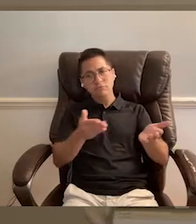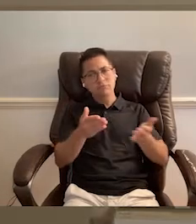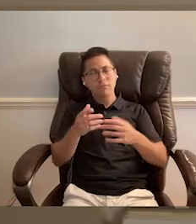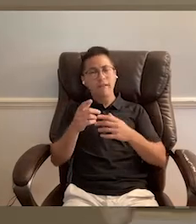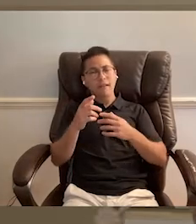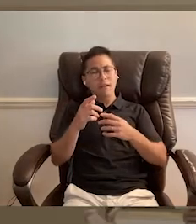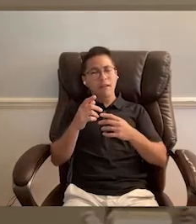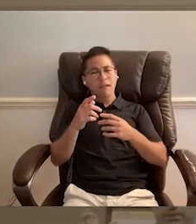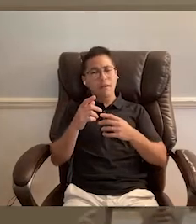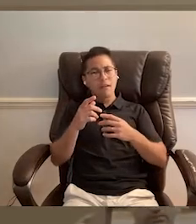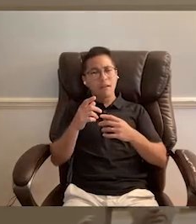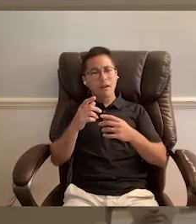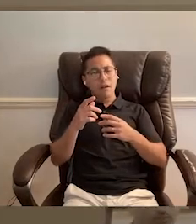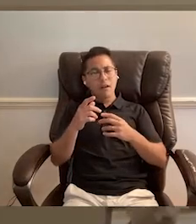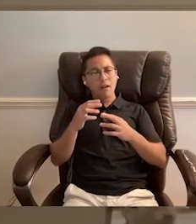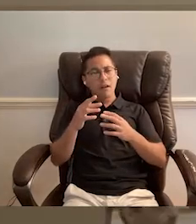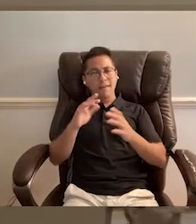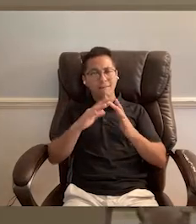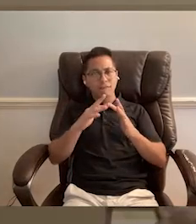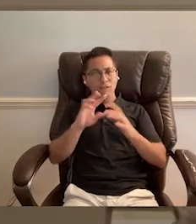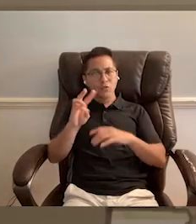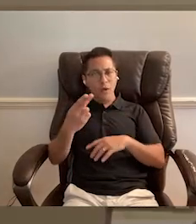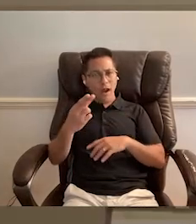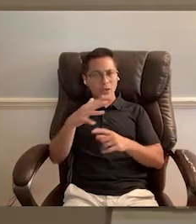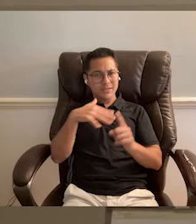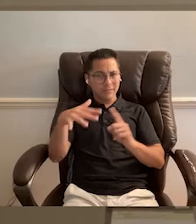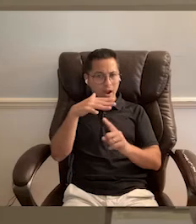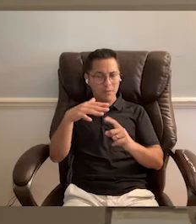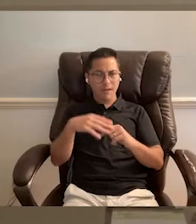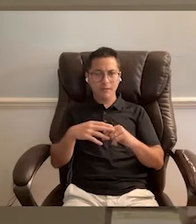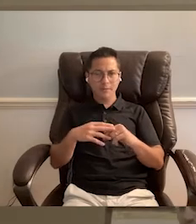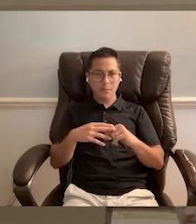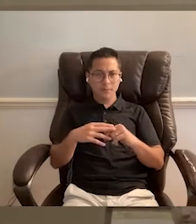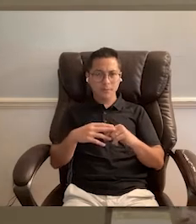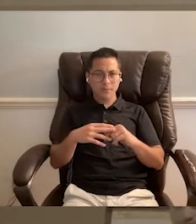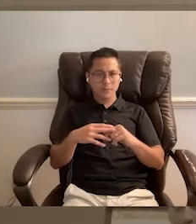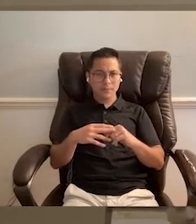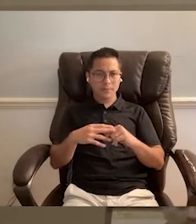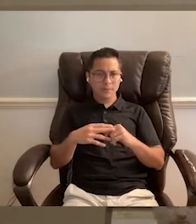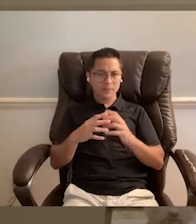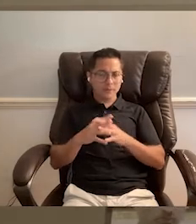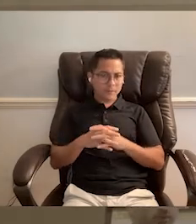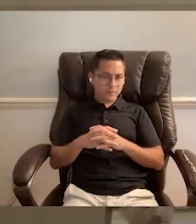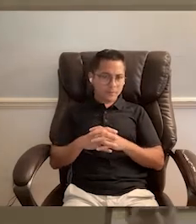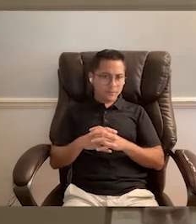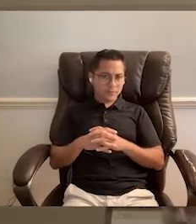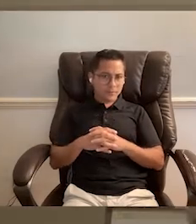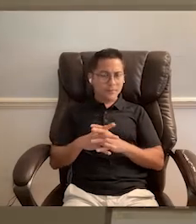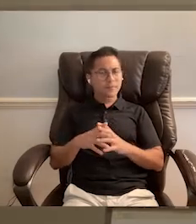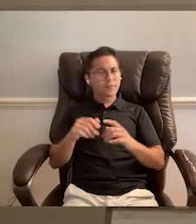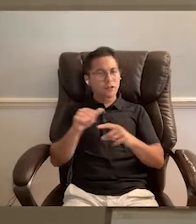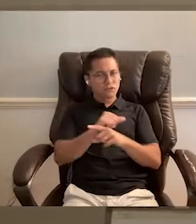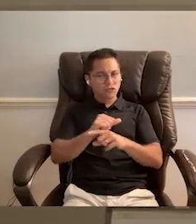end, the gripper. Whatever we do things in our hand, we never think about which joint to move or how to move our body. We just go